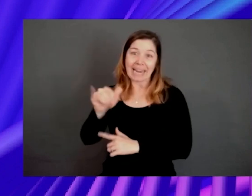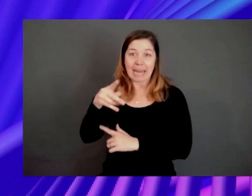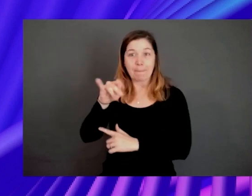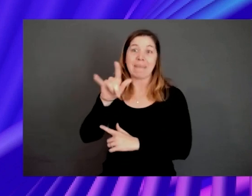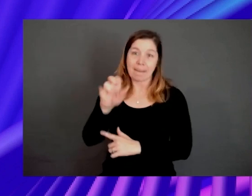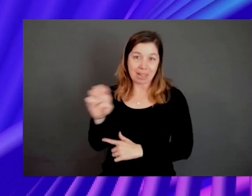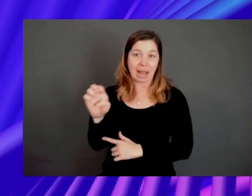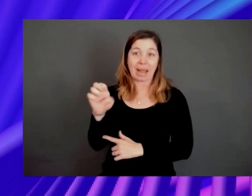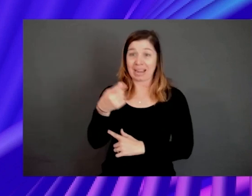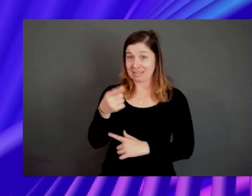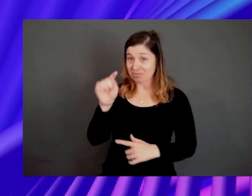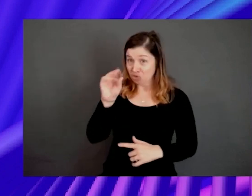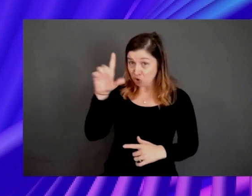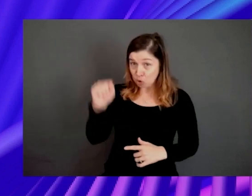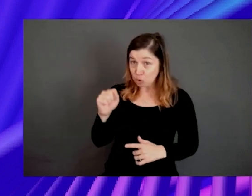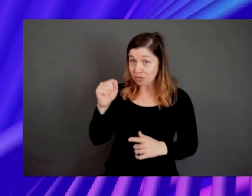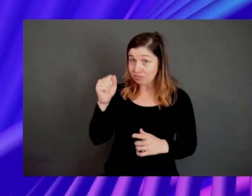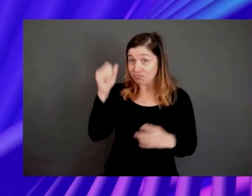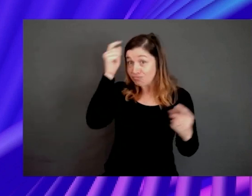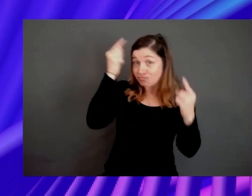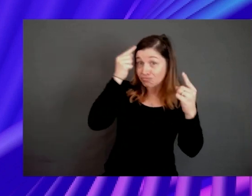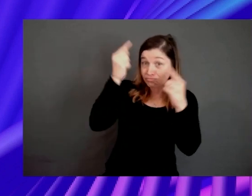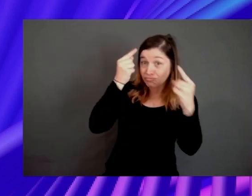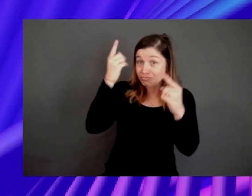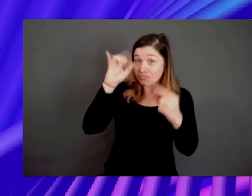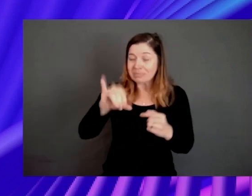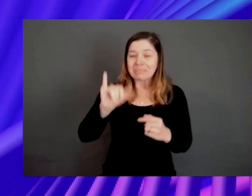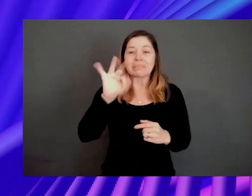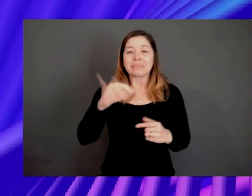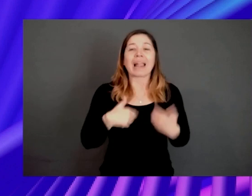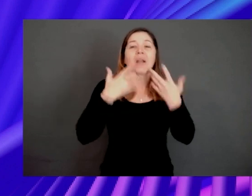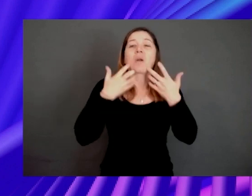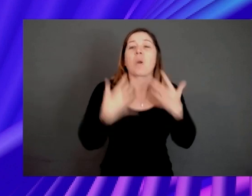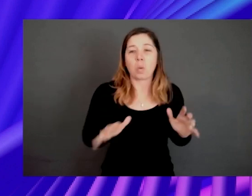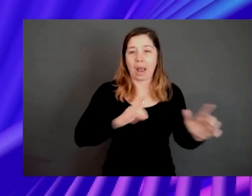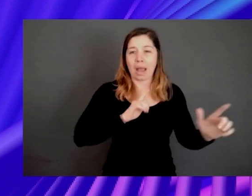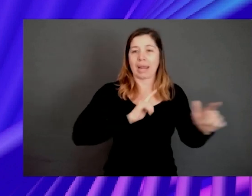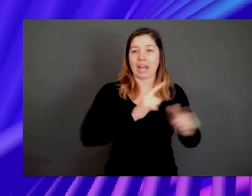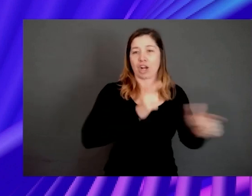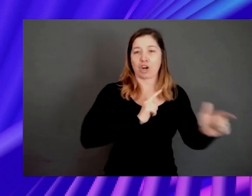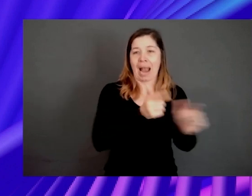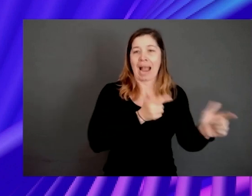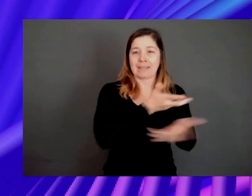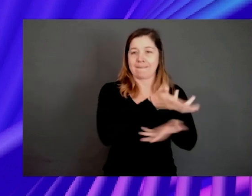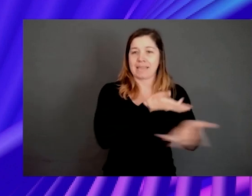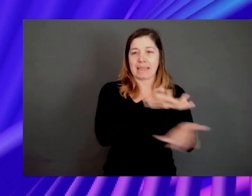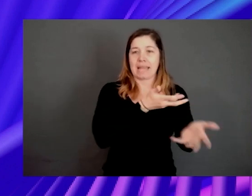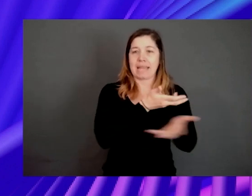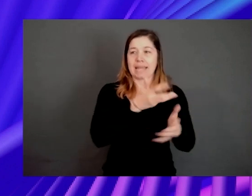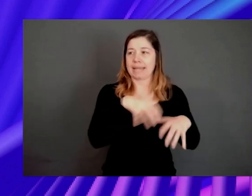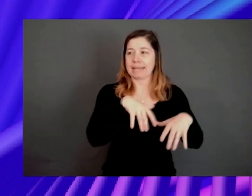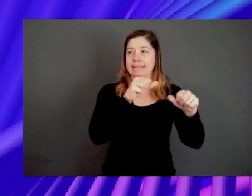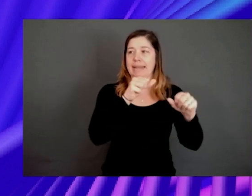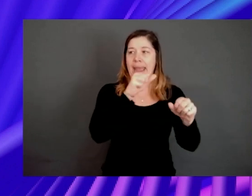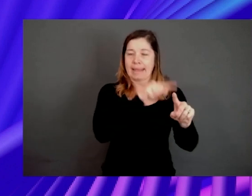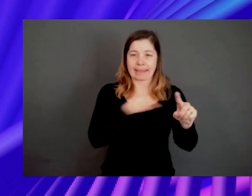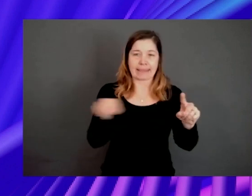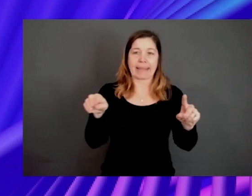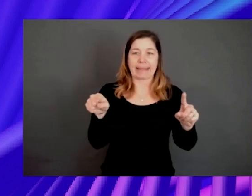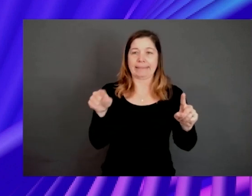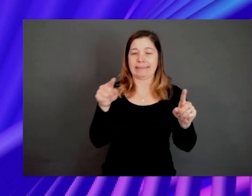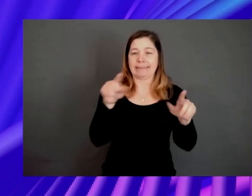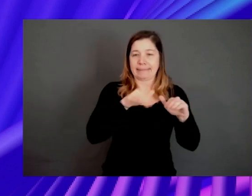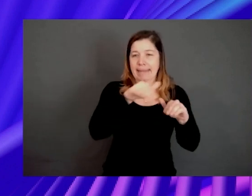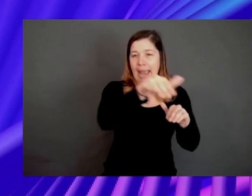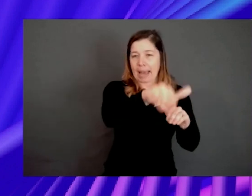take into account, if I don't want to interactively take these steps? Yeah,